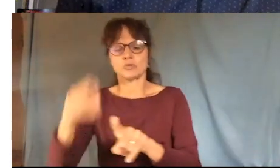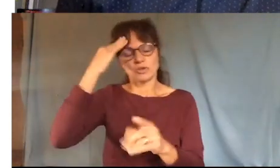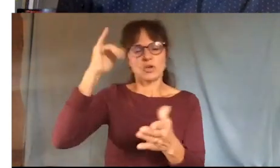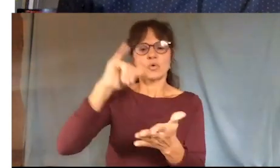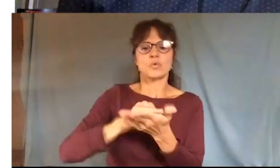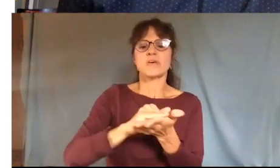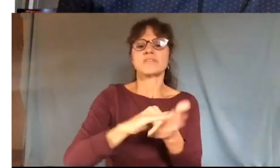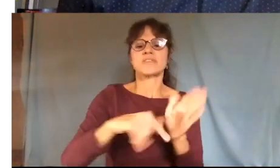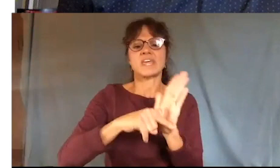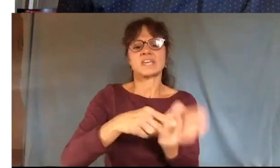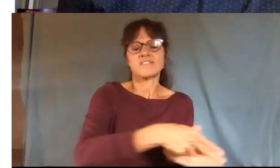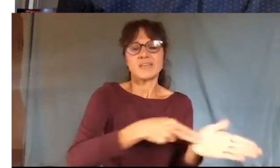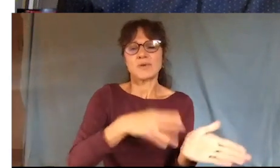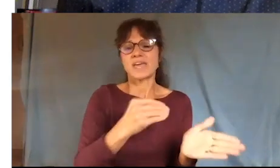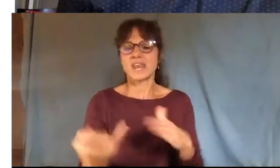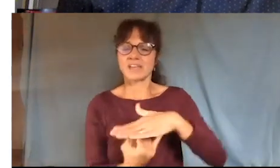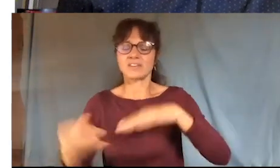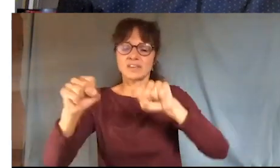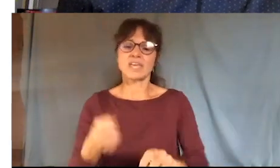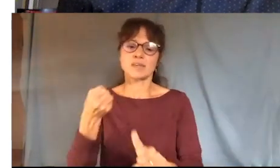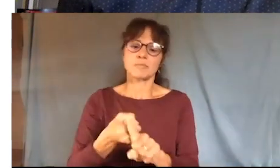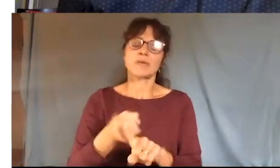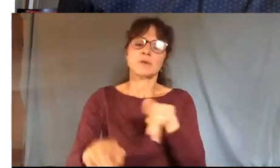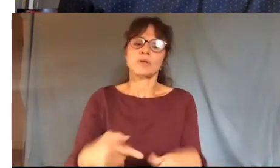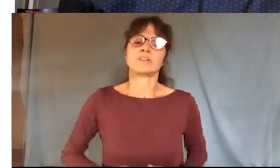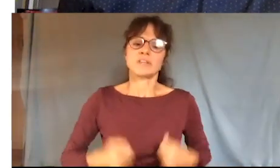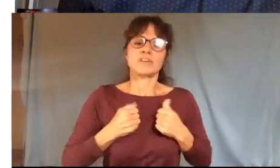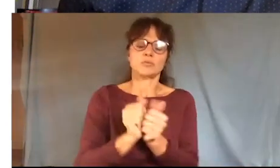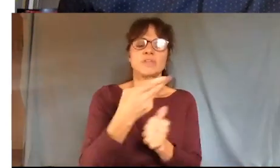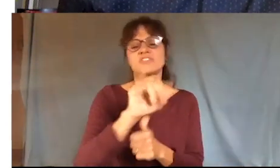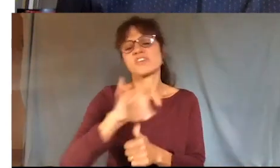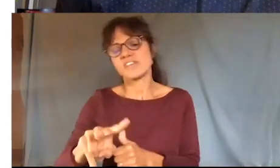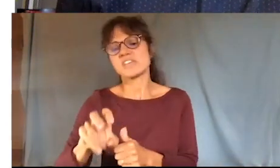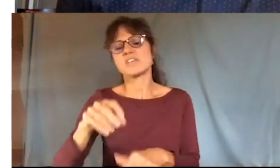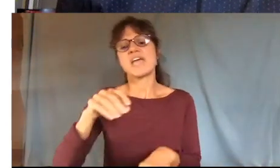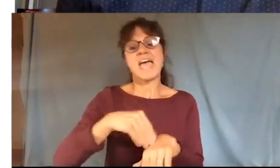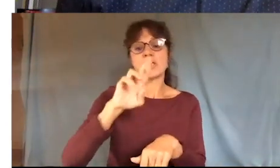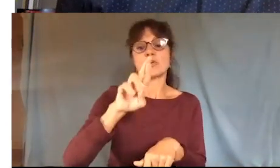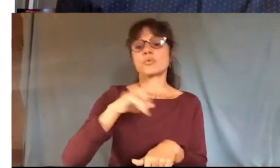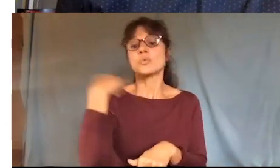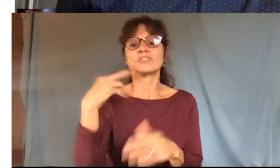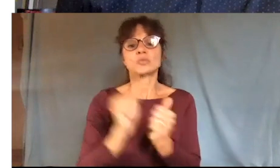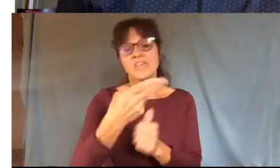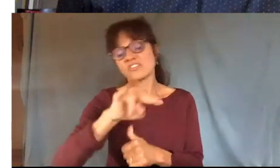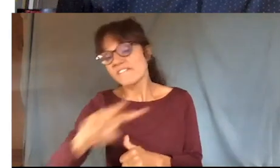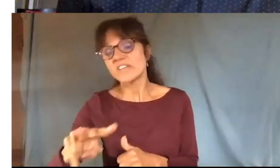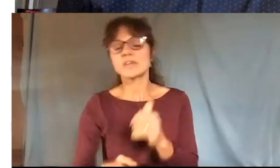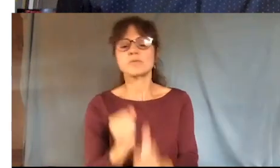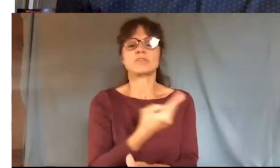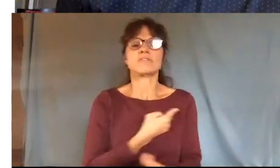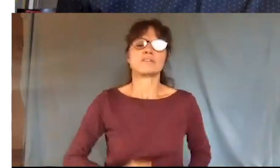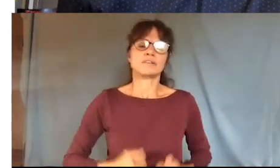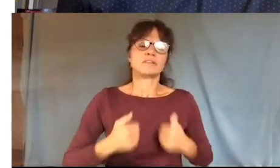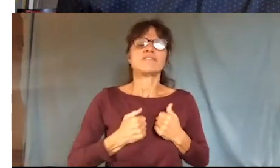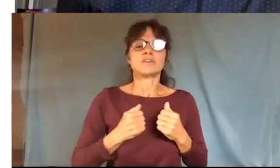from COVID-19 in isolation can impact people living with HIV or at risk for HIV. We know that most of us who are living with HIV are over